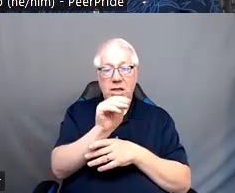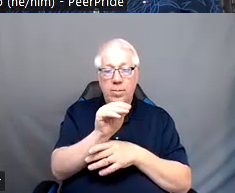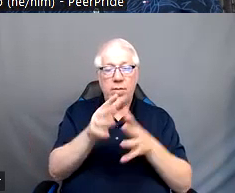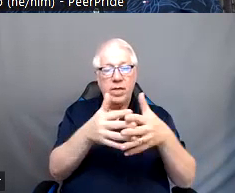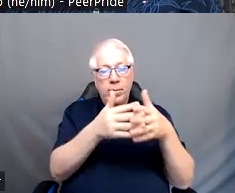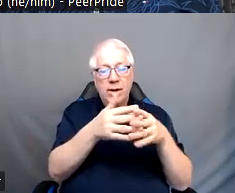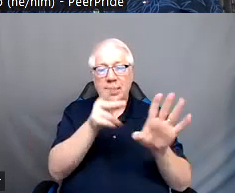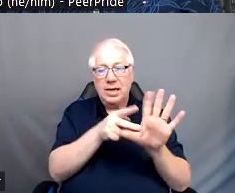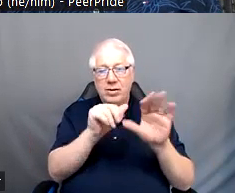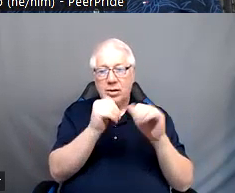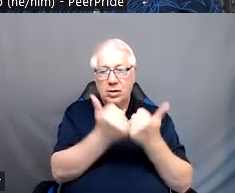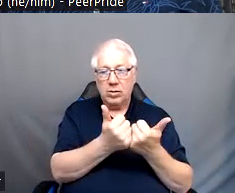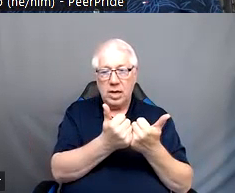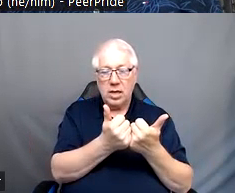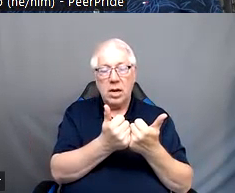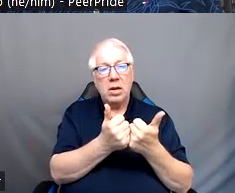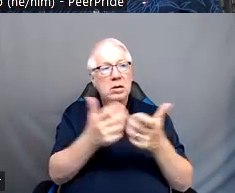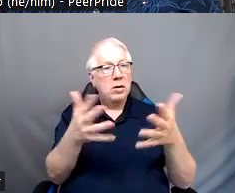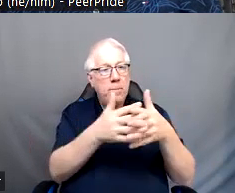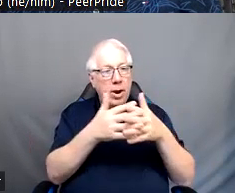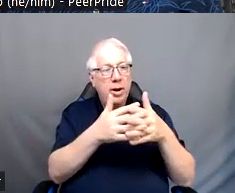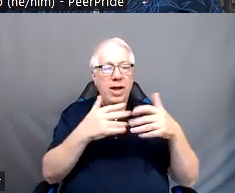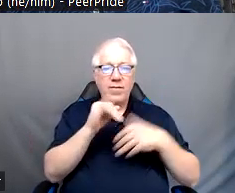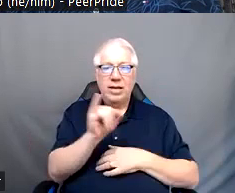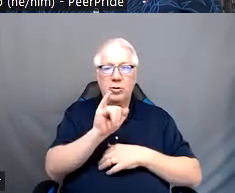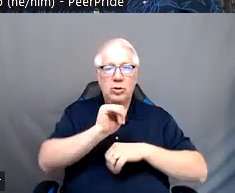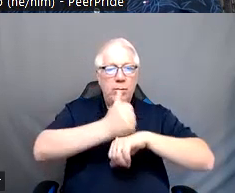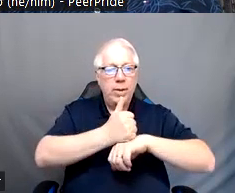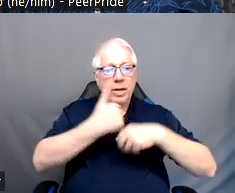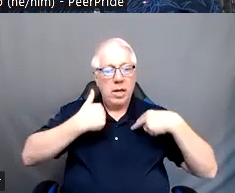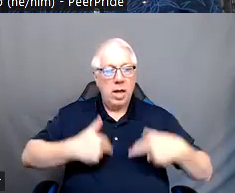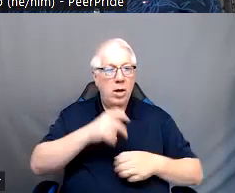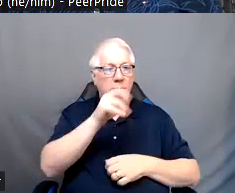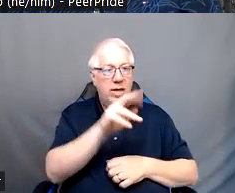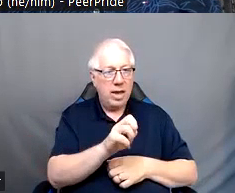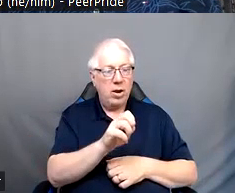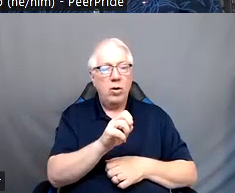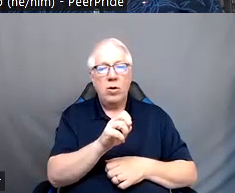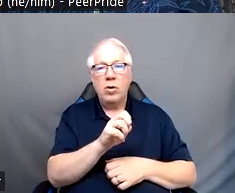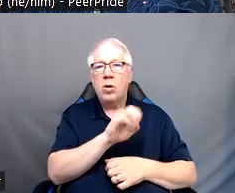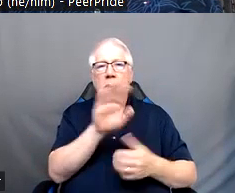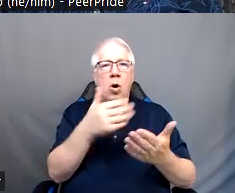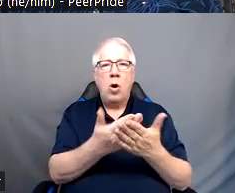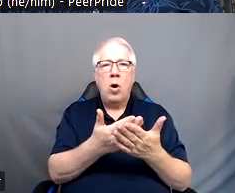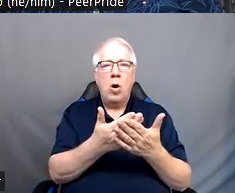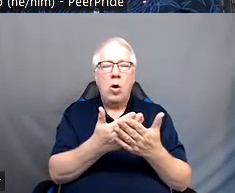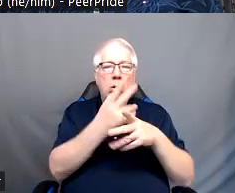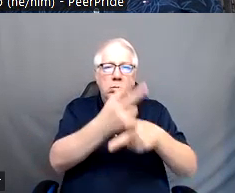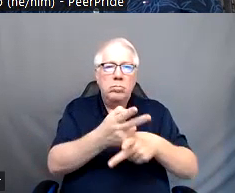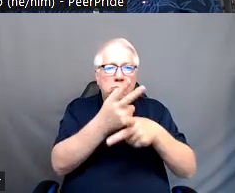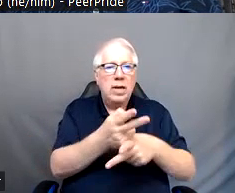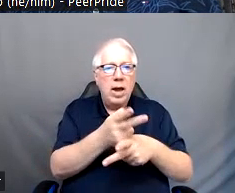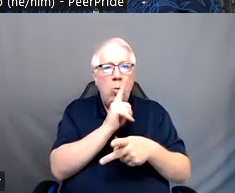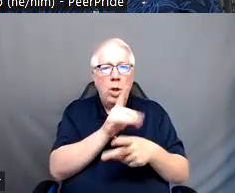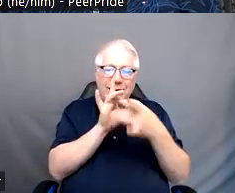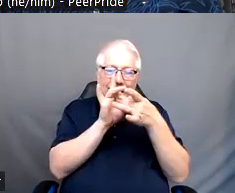Psychiatric Association, based in America, where we have insurance-based healthcare, where all provision of care really needs to be linked